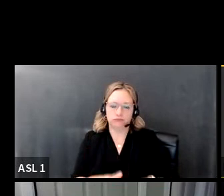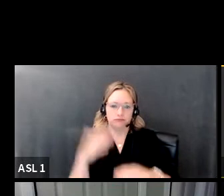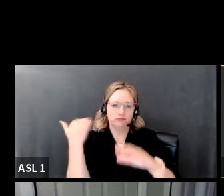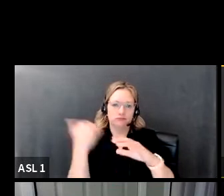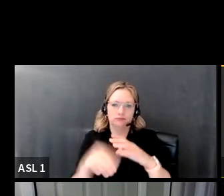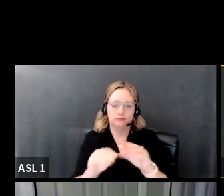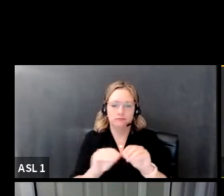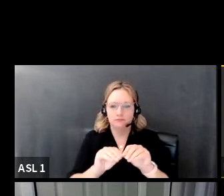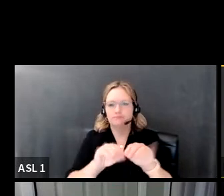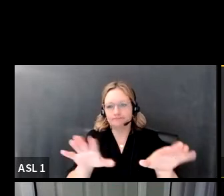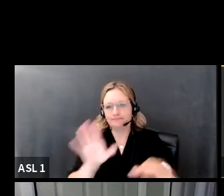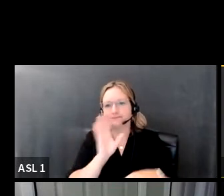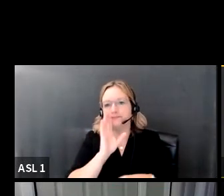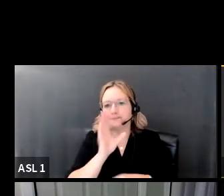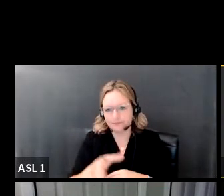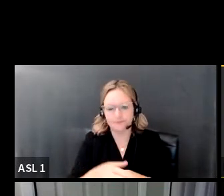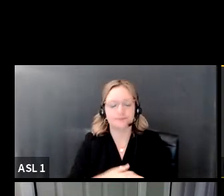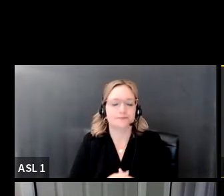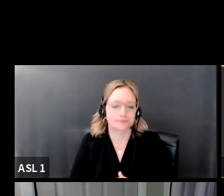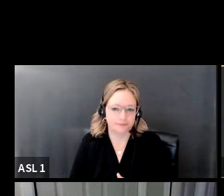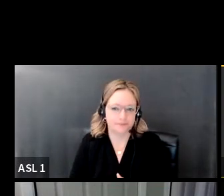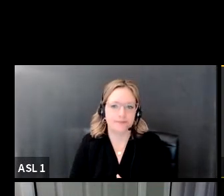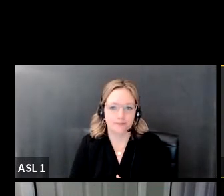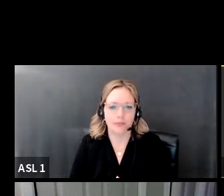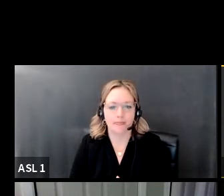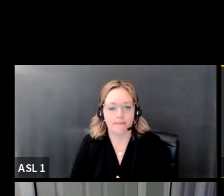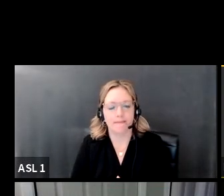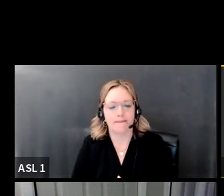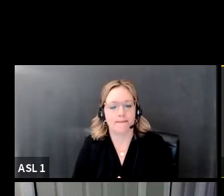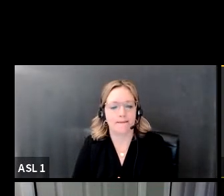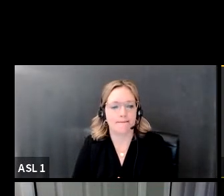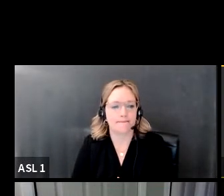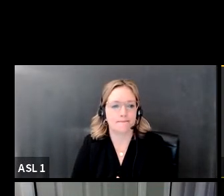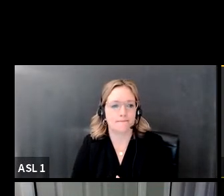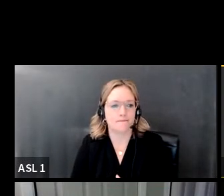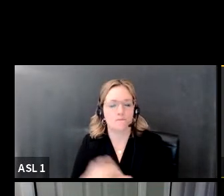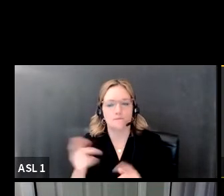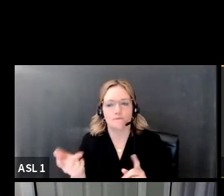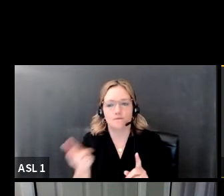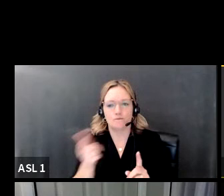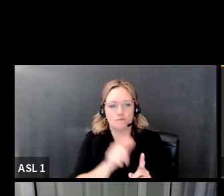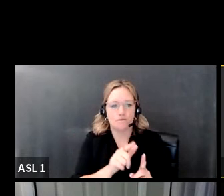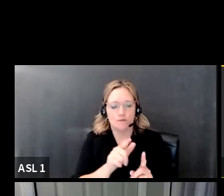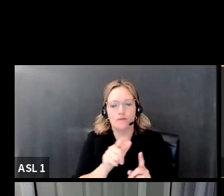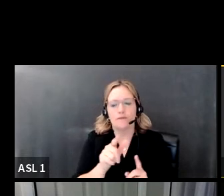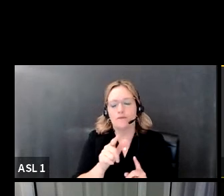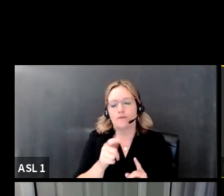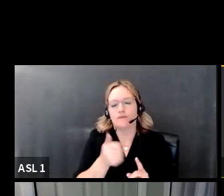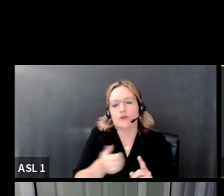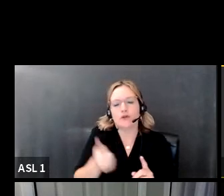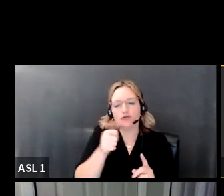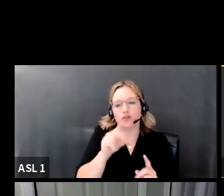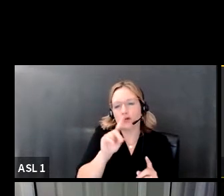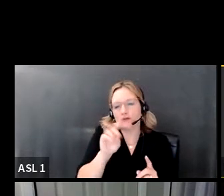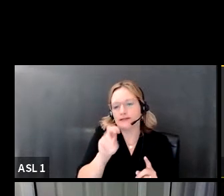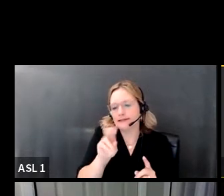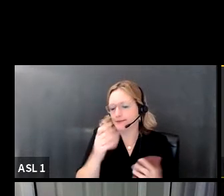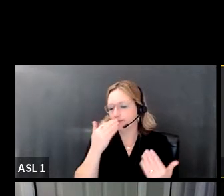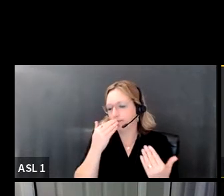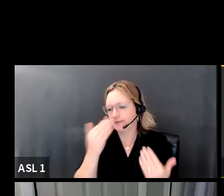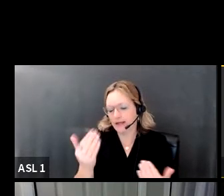as it goes by a different org unit okay thank you for that um my second question